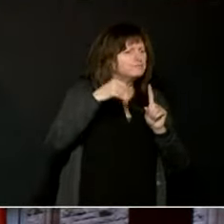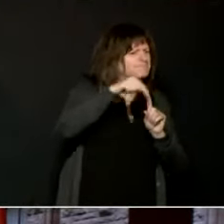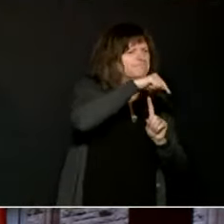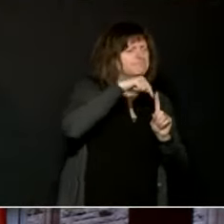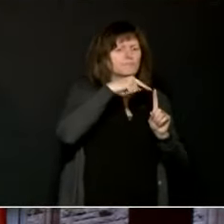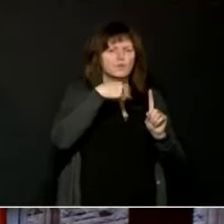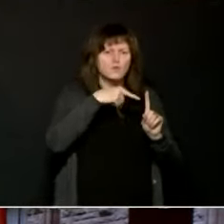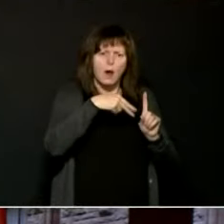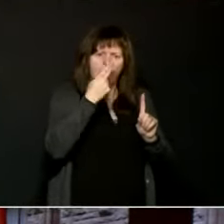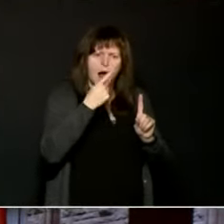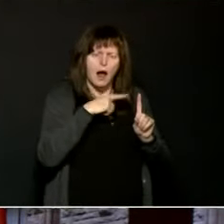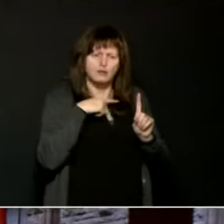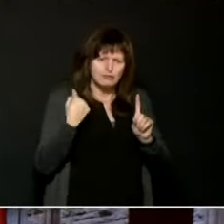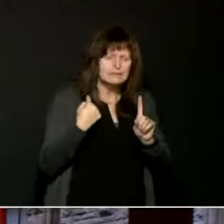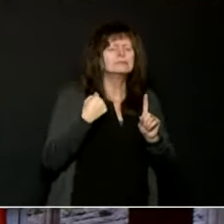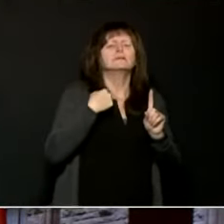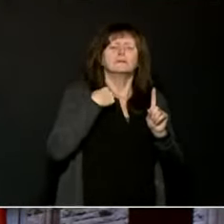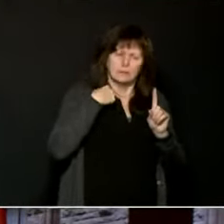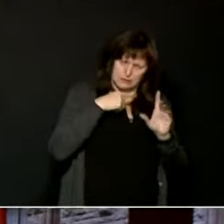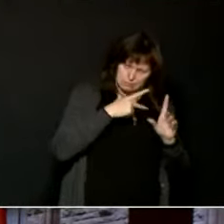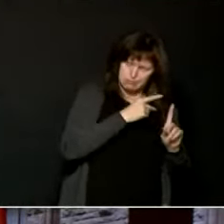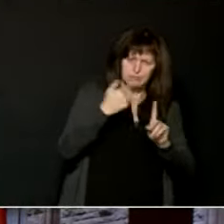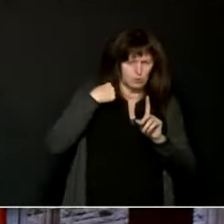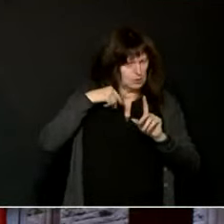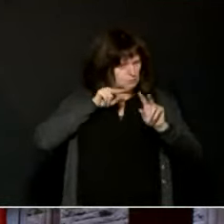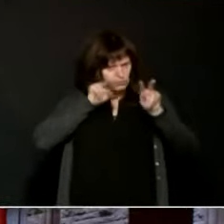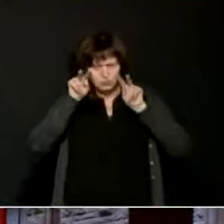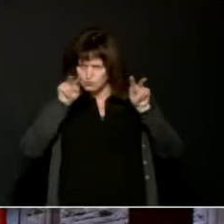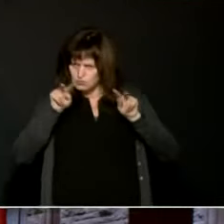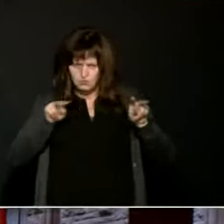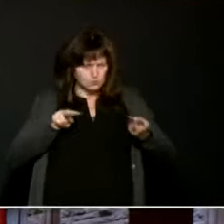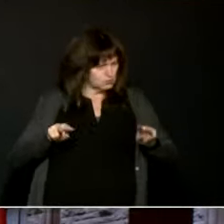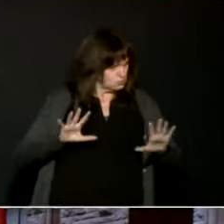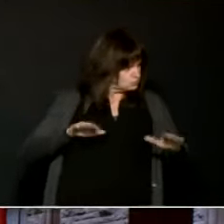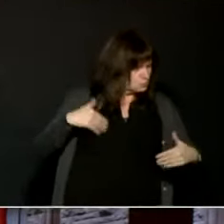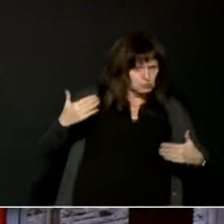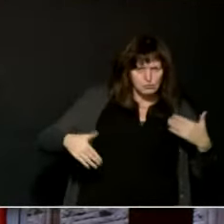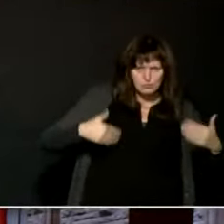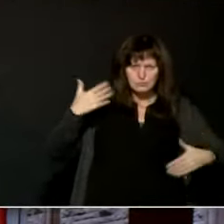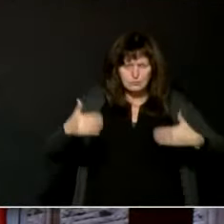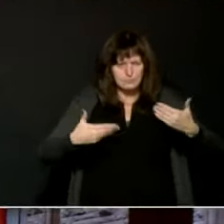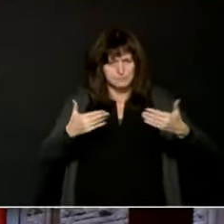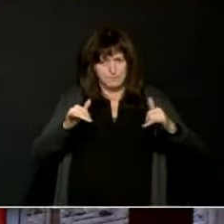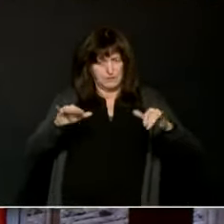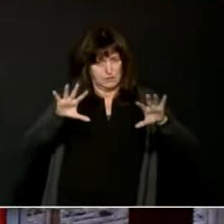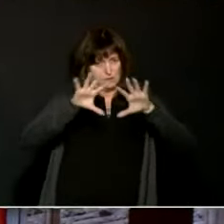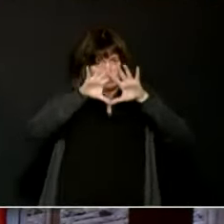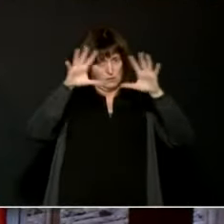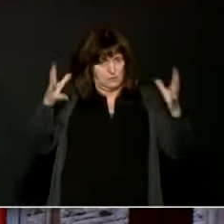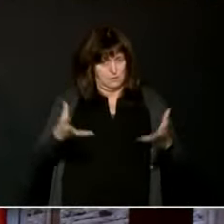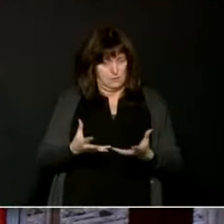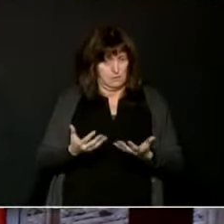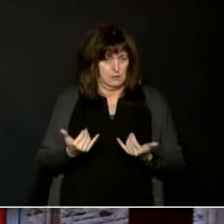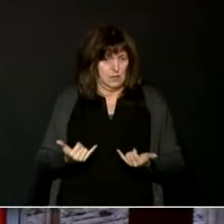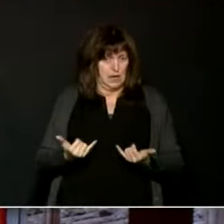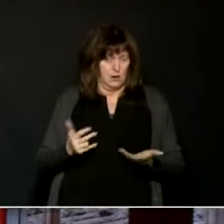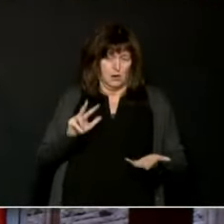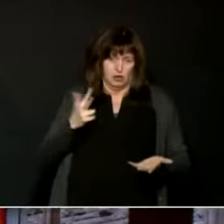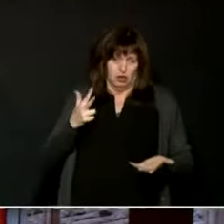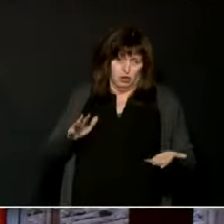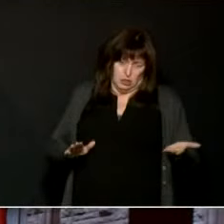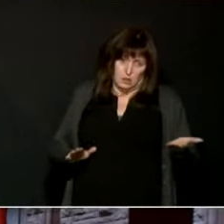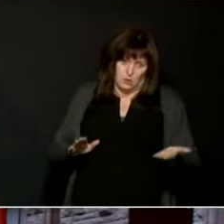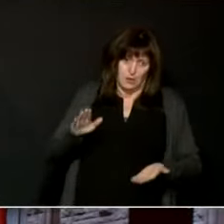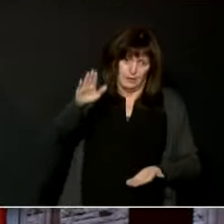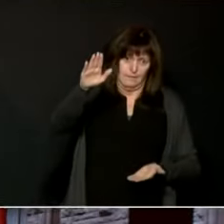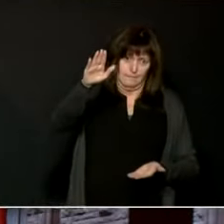to watch it. And that's where we're at in this time of this third wave, trying to have everybody